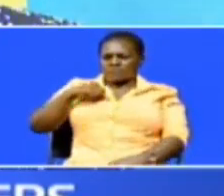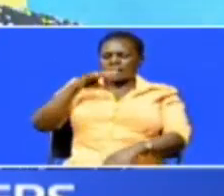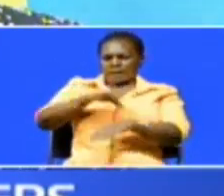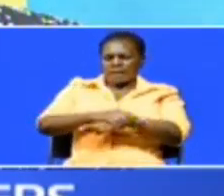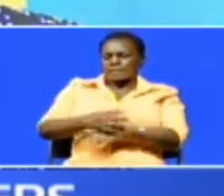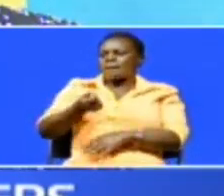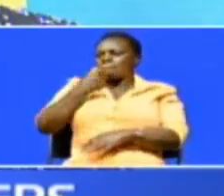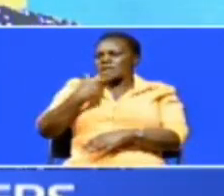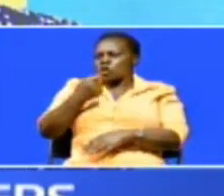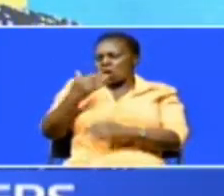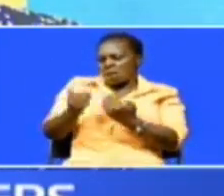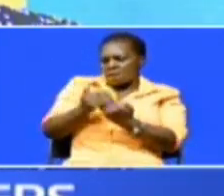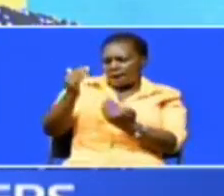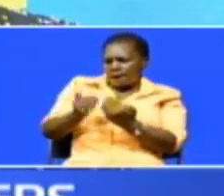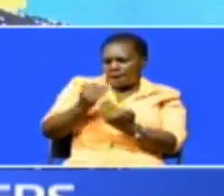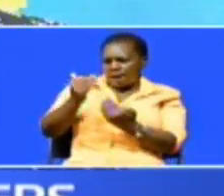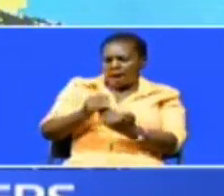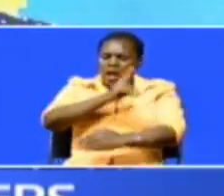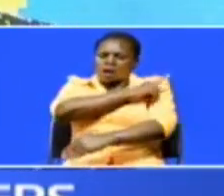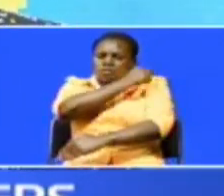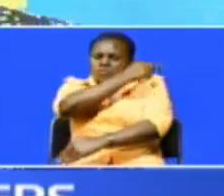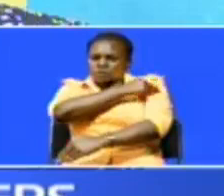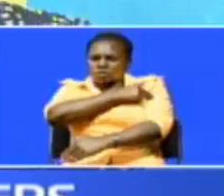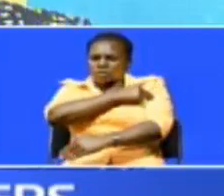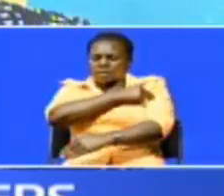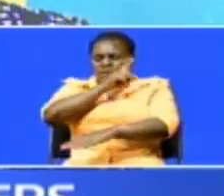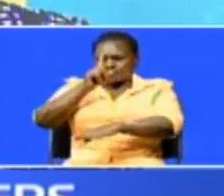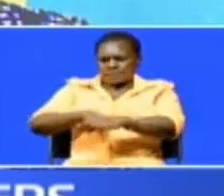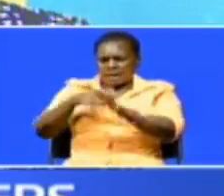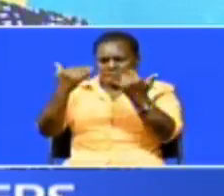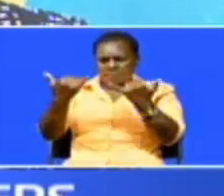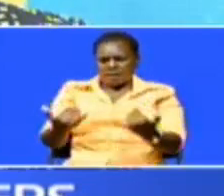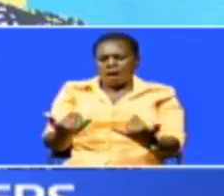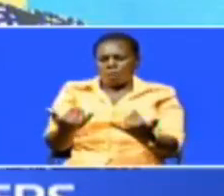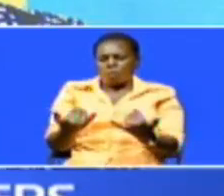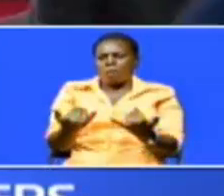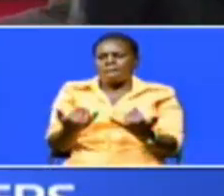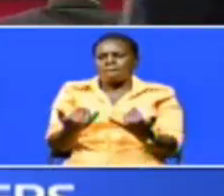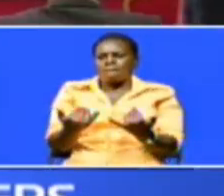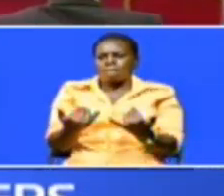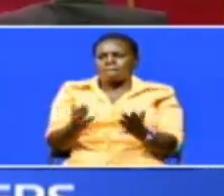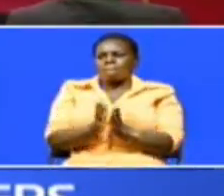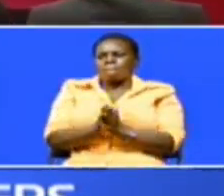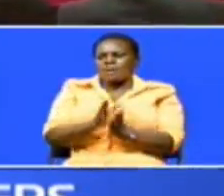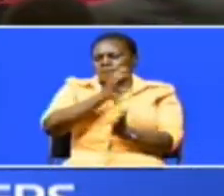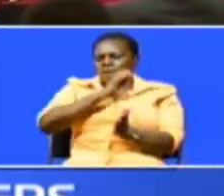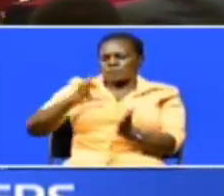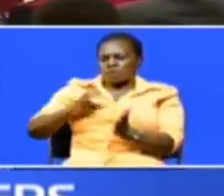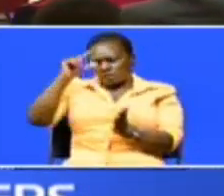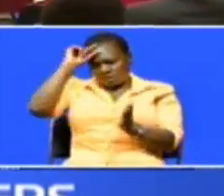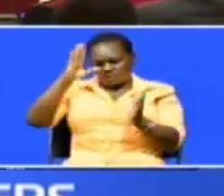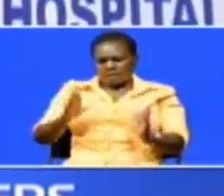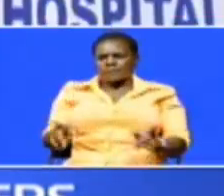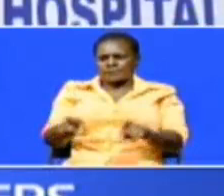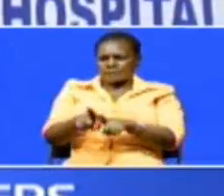received medical treatment in health facilities during this period of the pandemic. The Council of Governors, too,